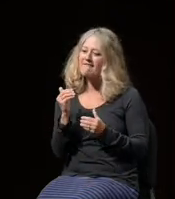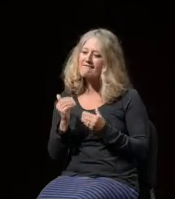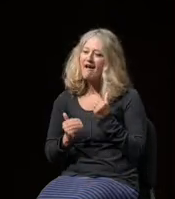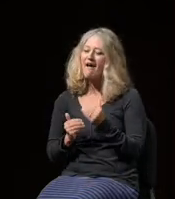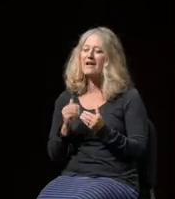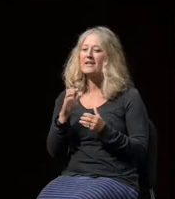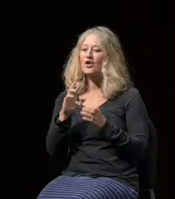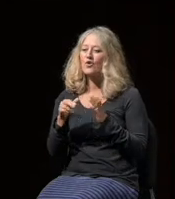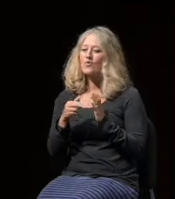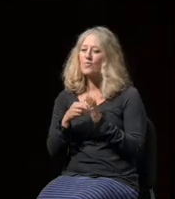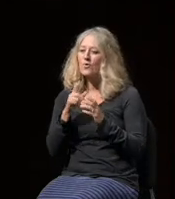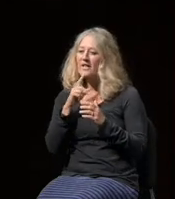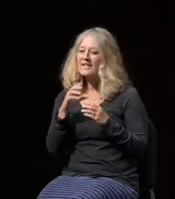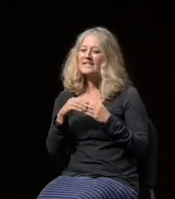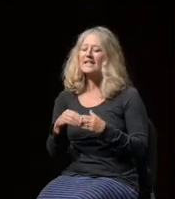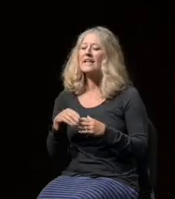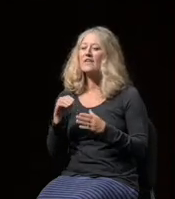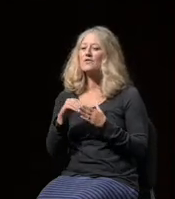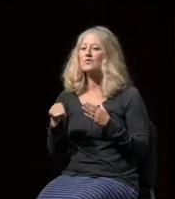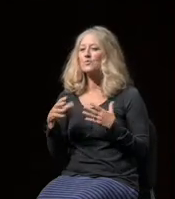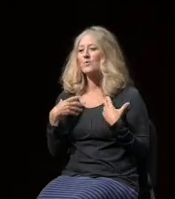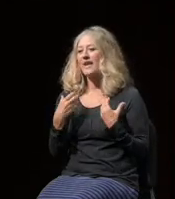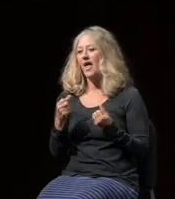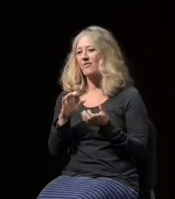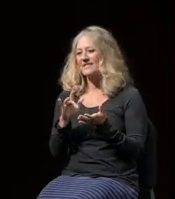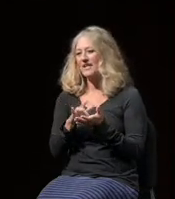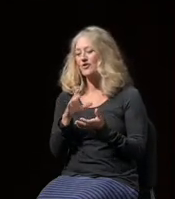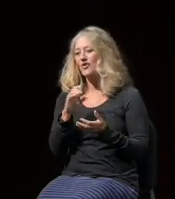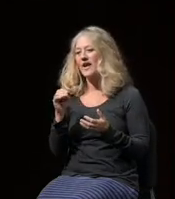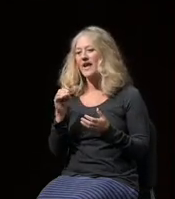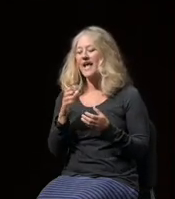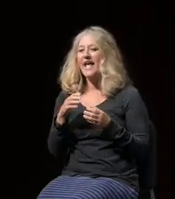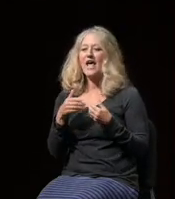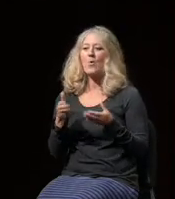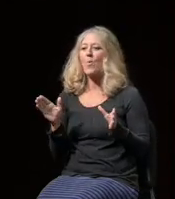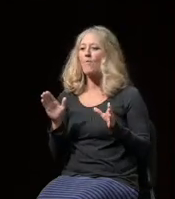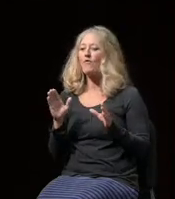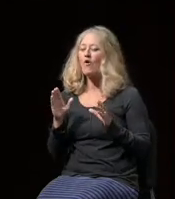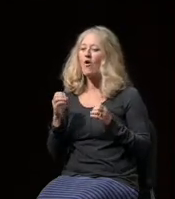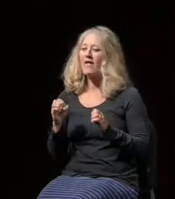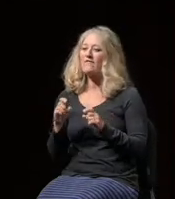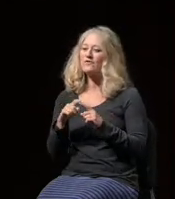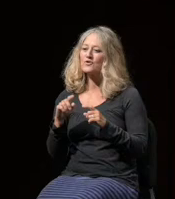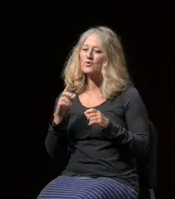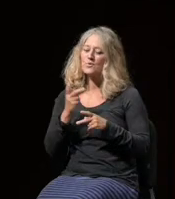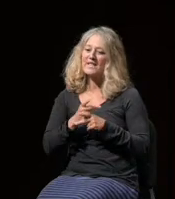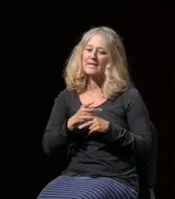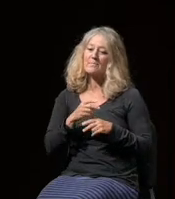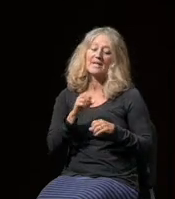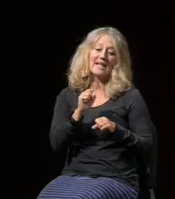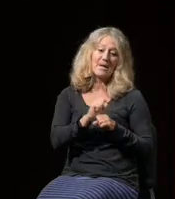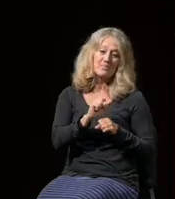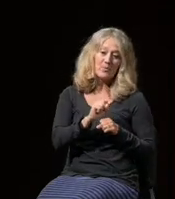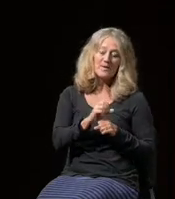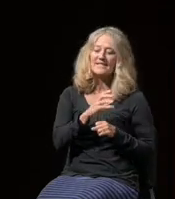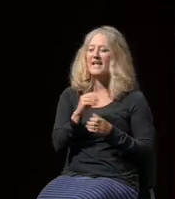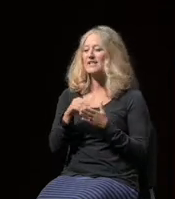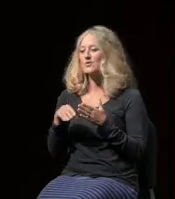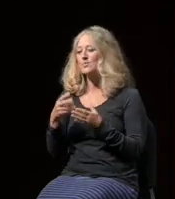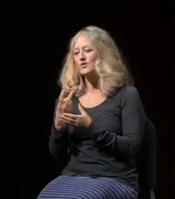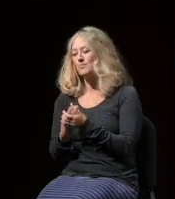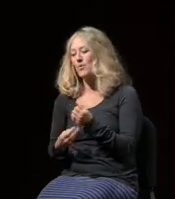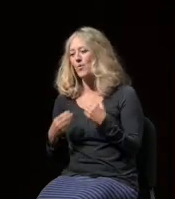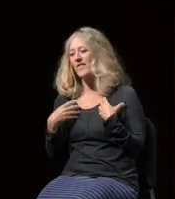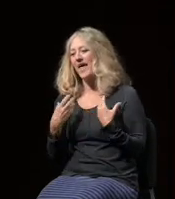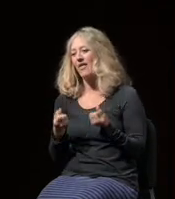the Student Health Center and overall efforts to keep the employees and students healthy on campus during the pandemic.